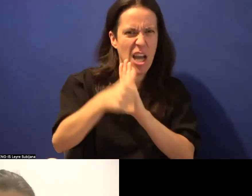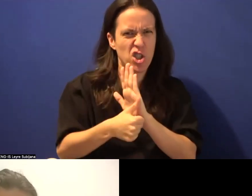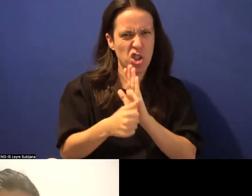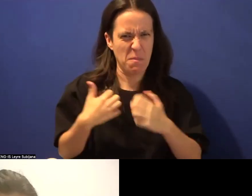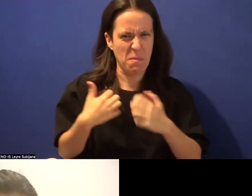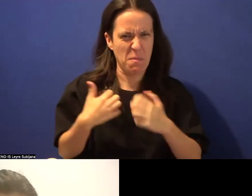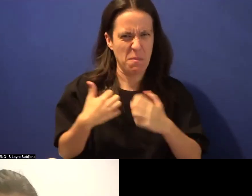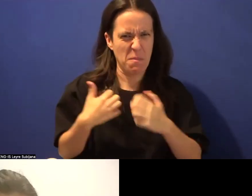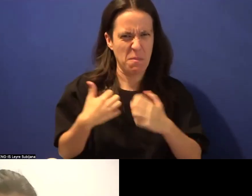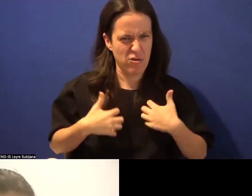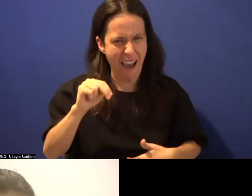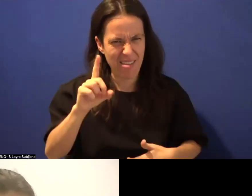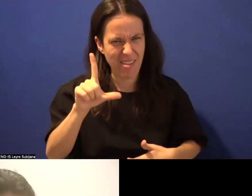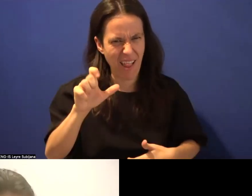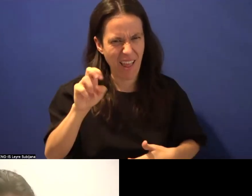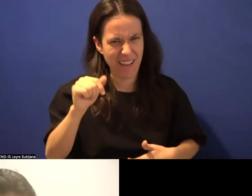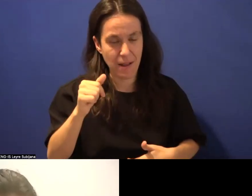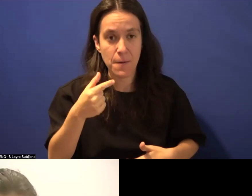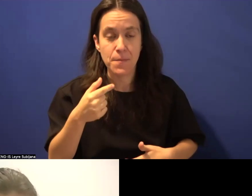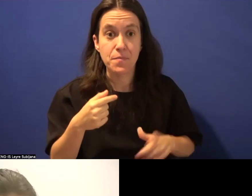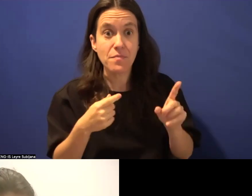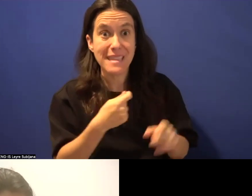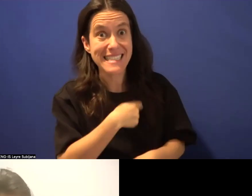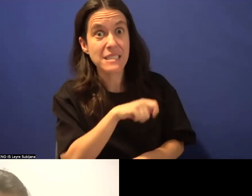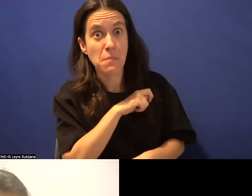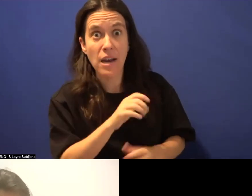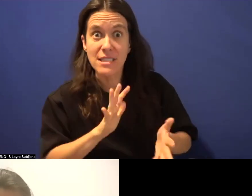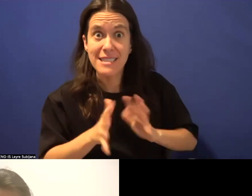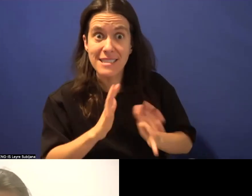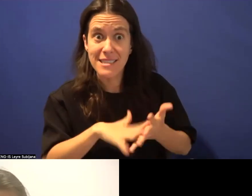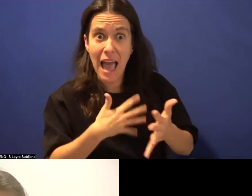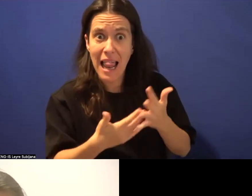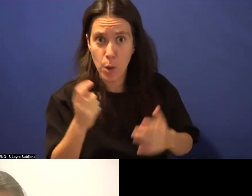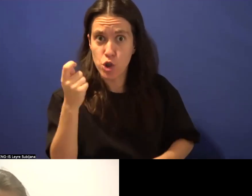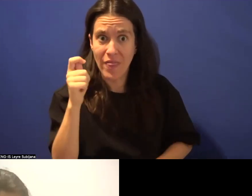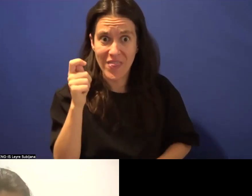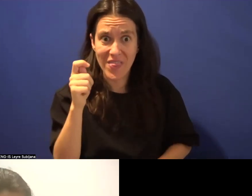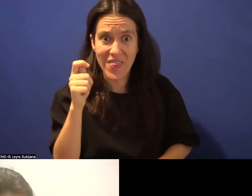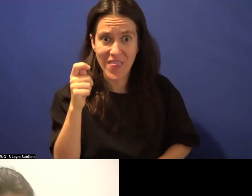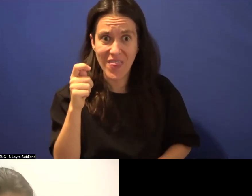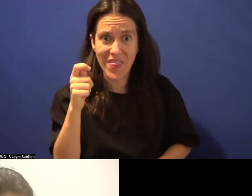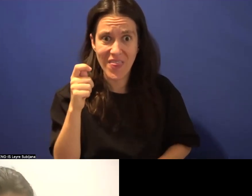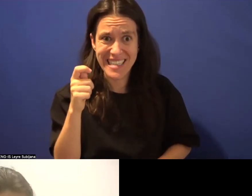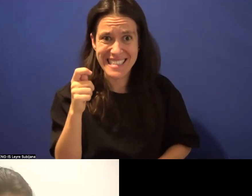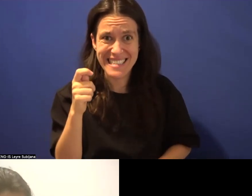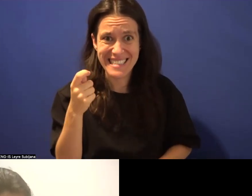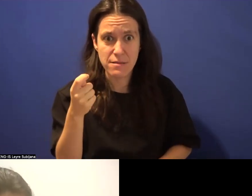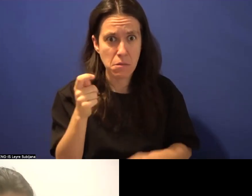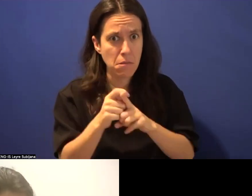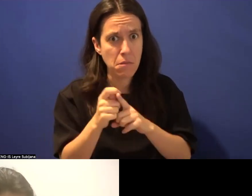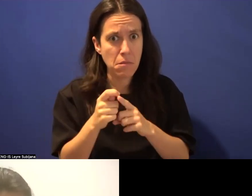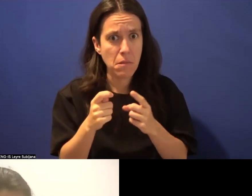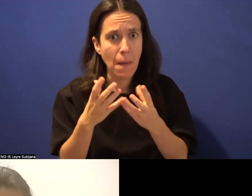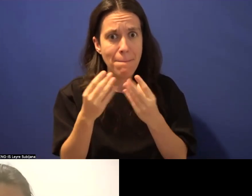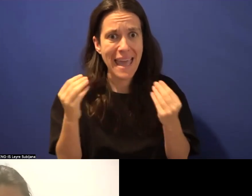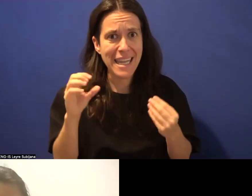handling. Well, in Spanish sign language, it seems to be dedicated to like manipulating